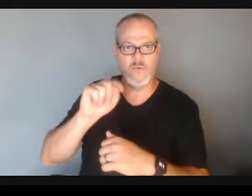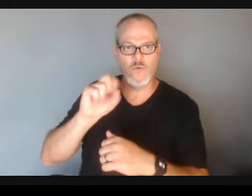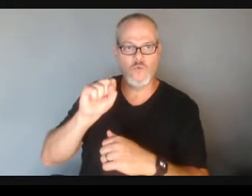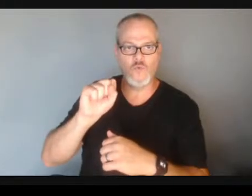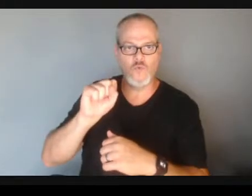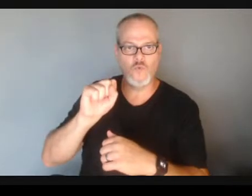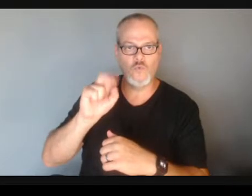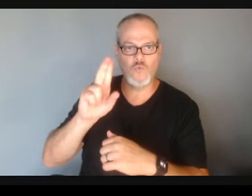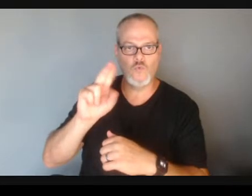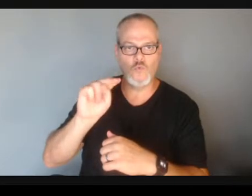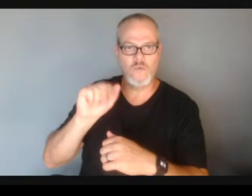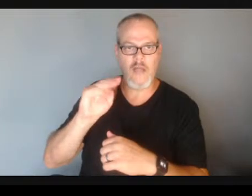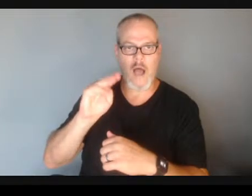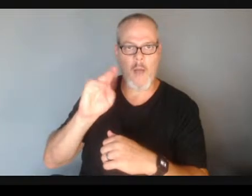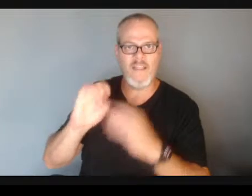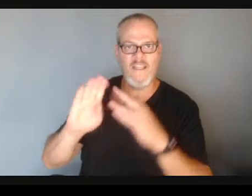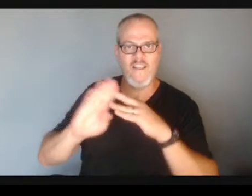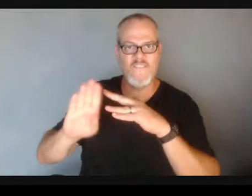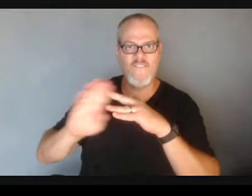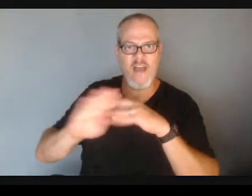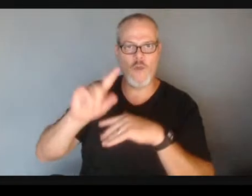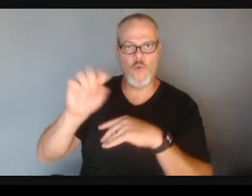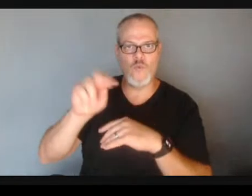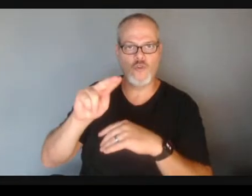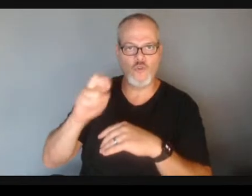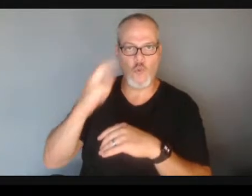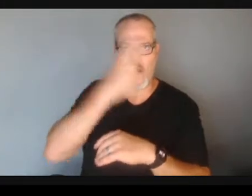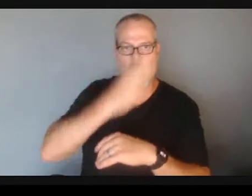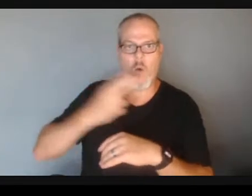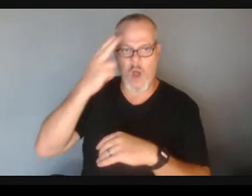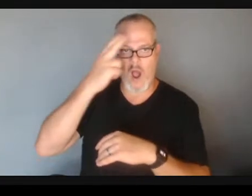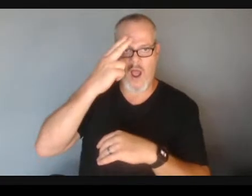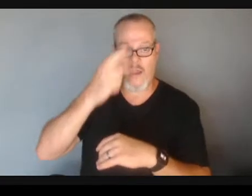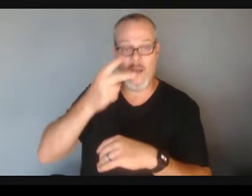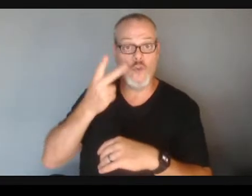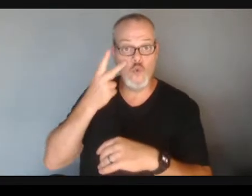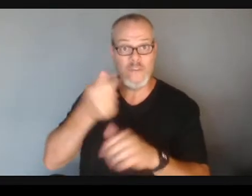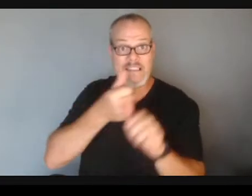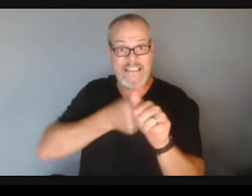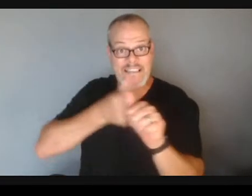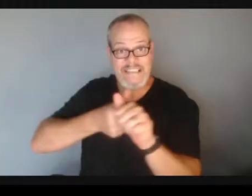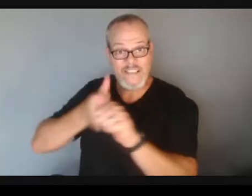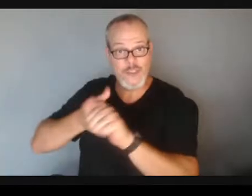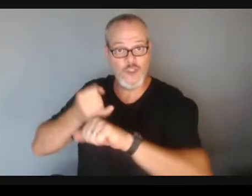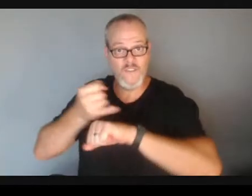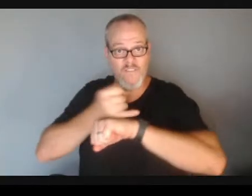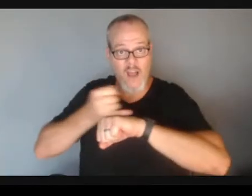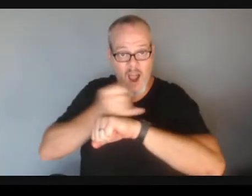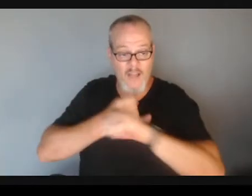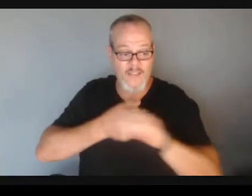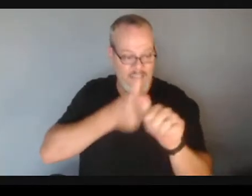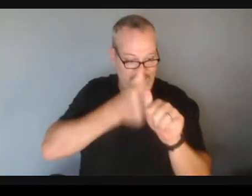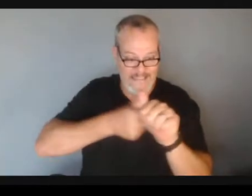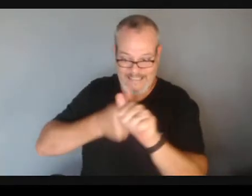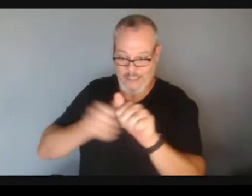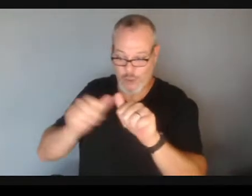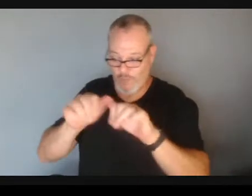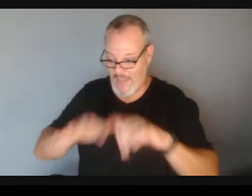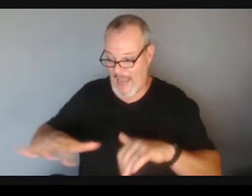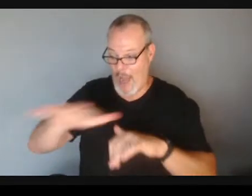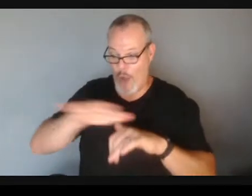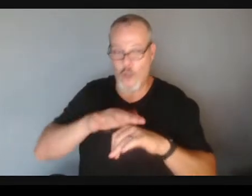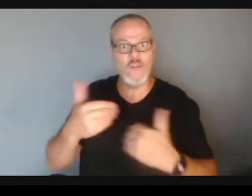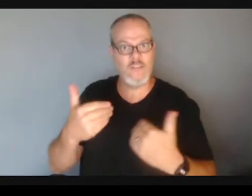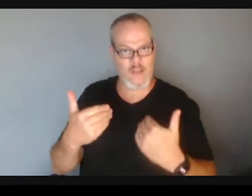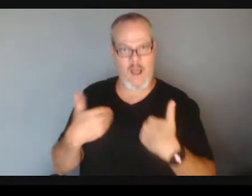Hawaii. You'll find this page. And each of the islands has each of the areas that are prone to tsunamis and have these